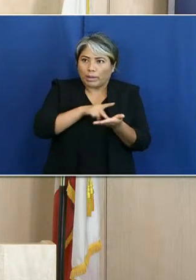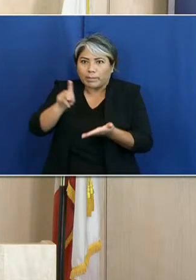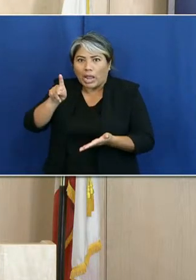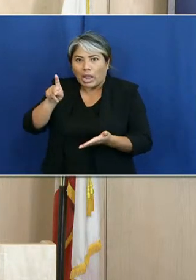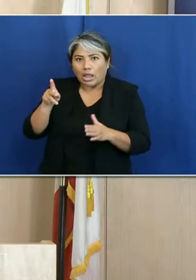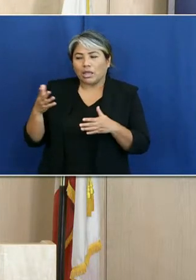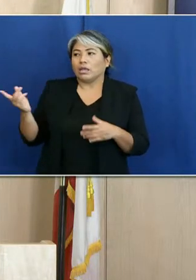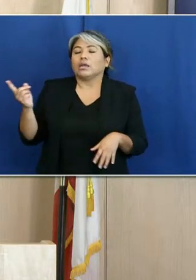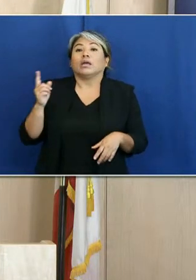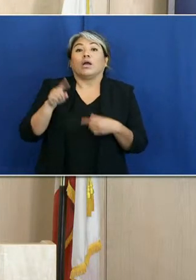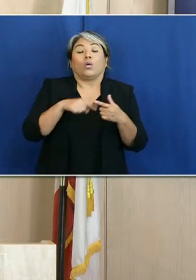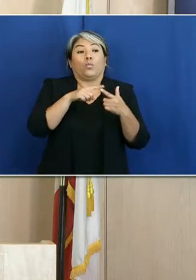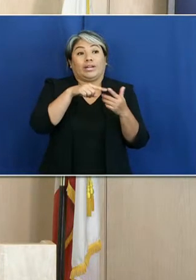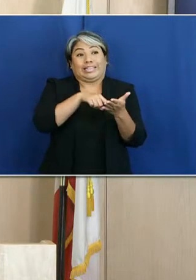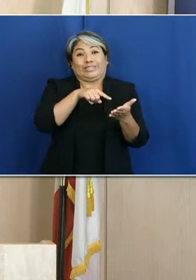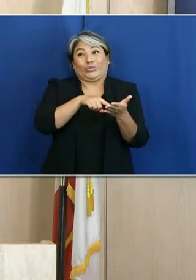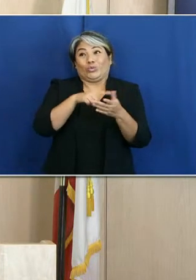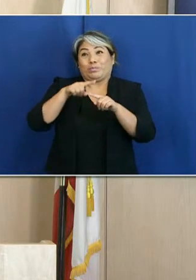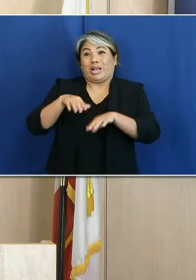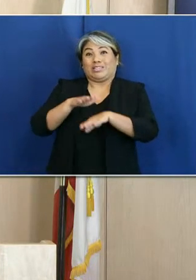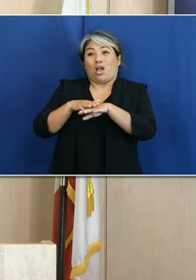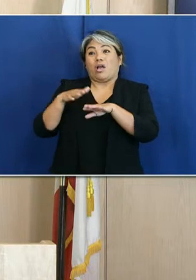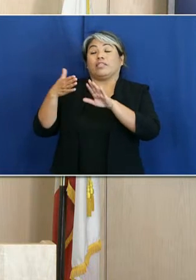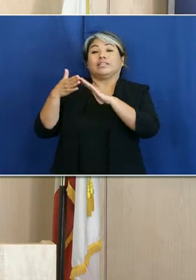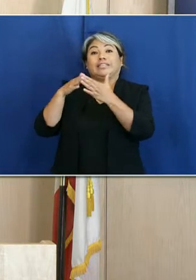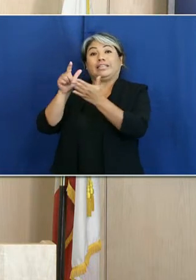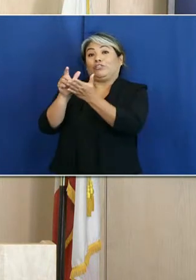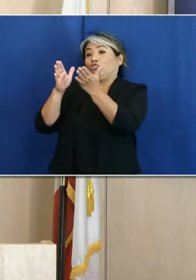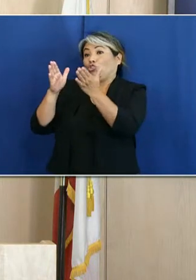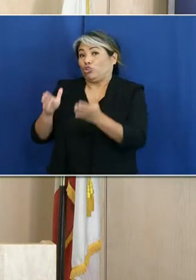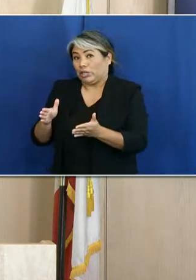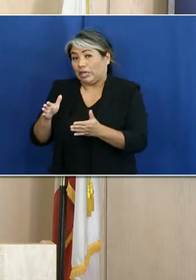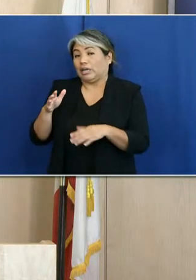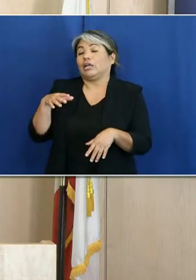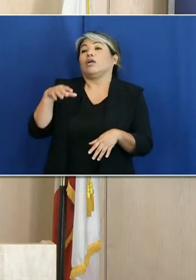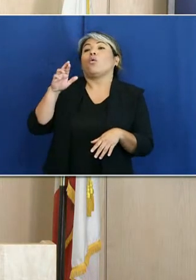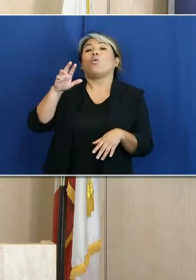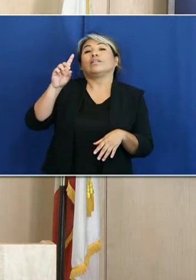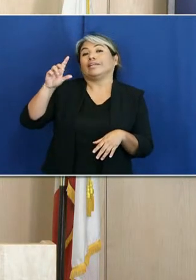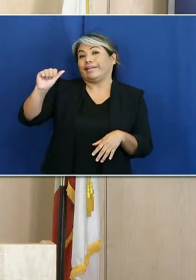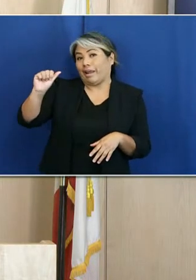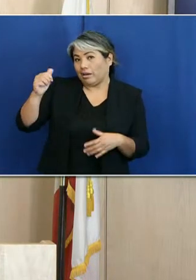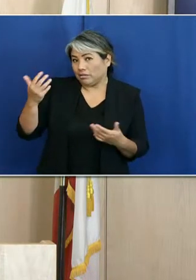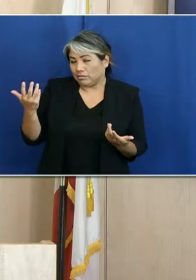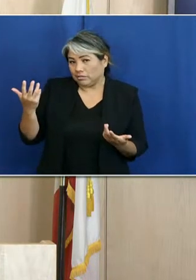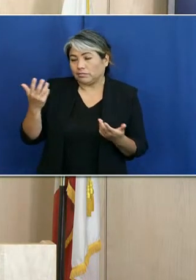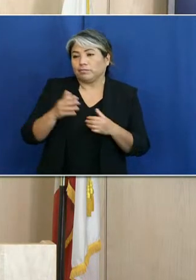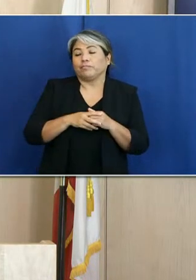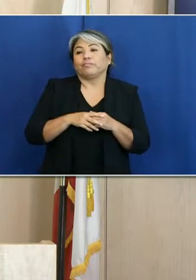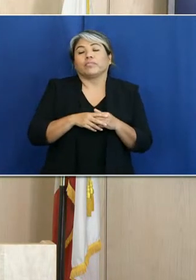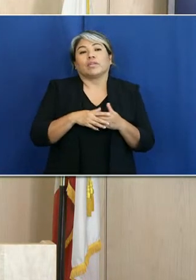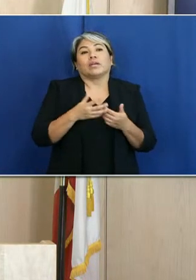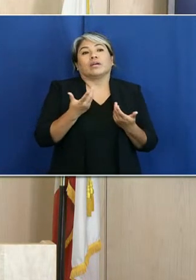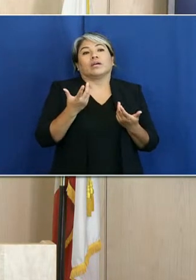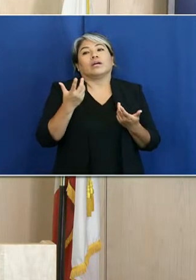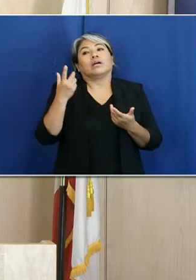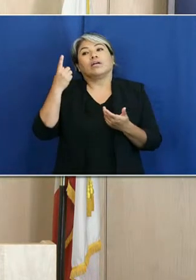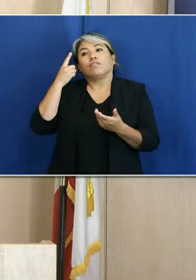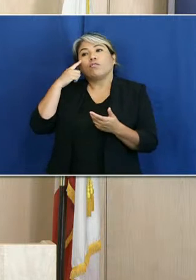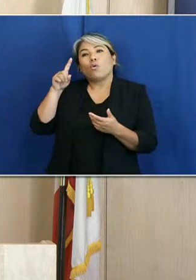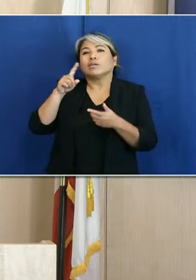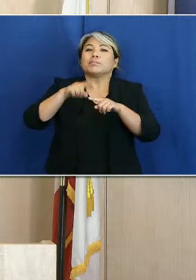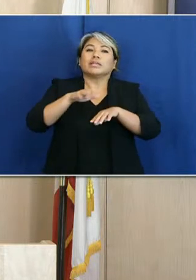somewhat dependent upon the city attorney in the city of San Diego or the district attorney for every other jurisdiction for moving forward with the